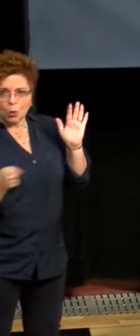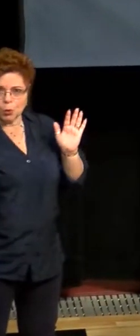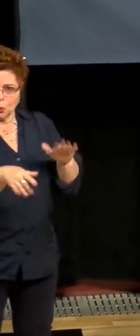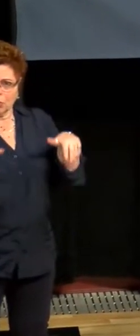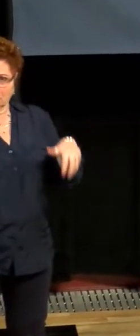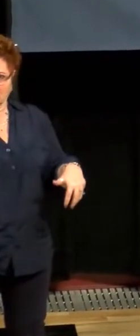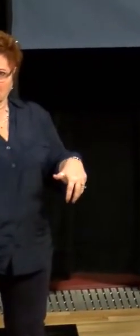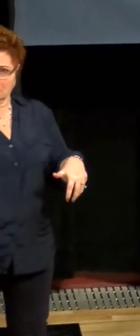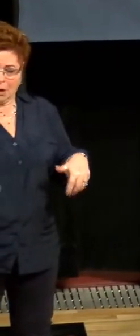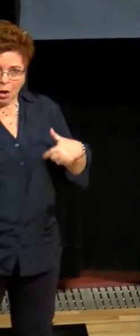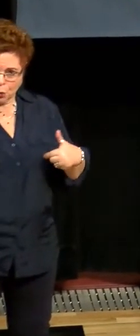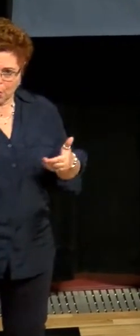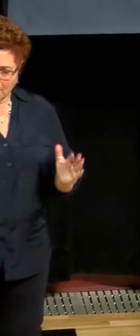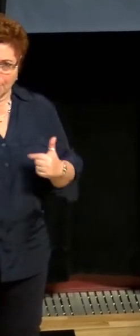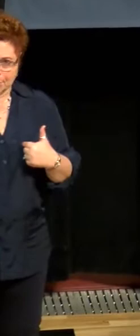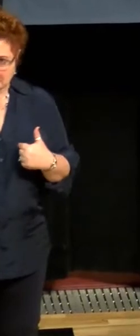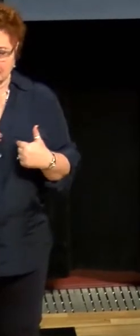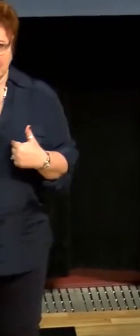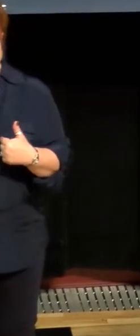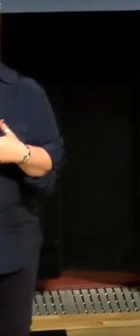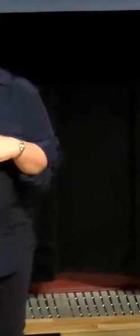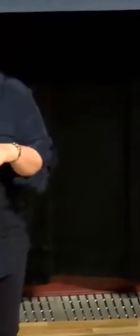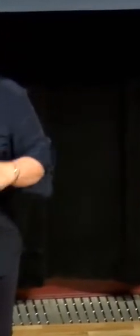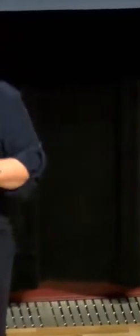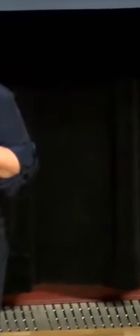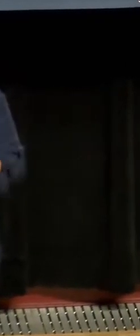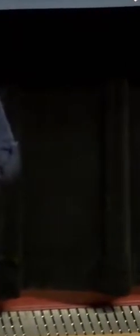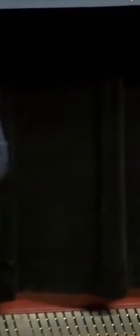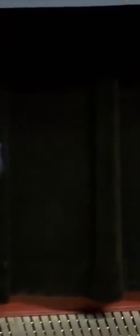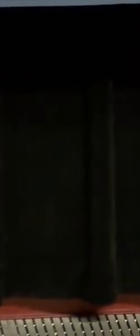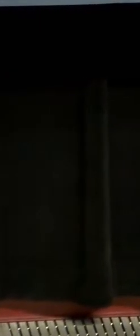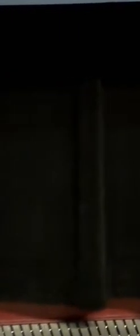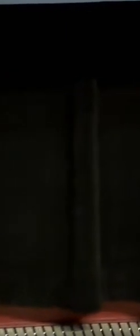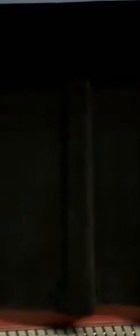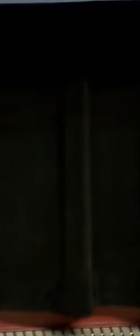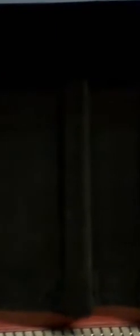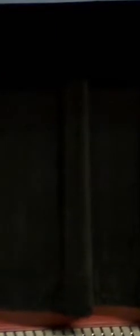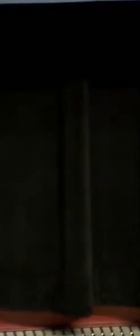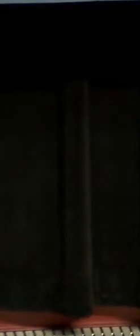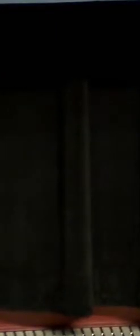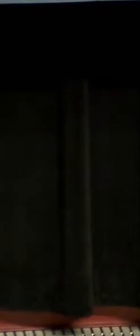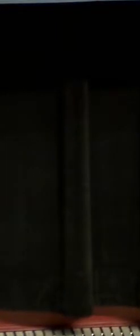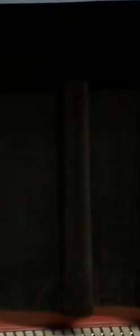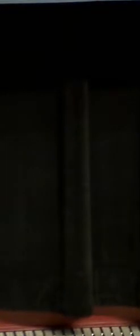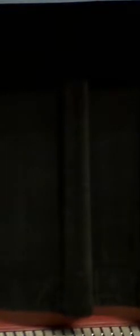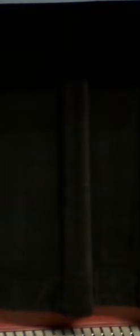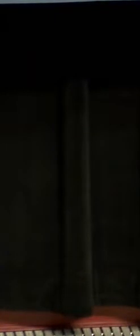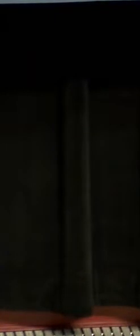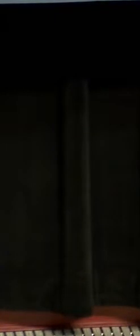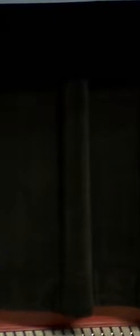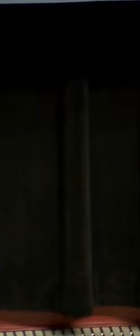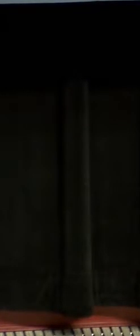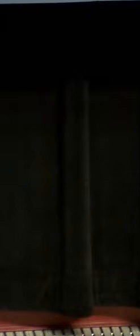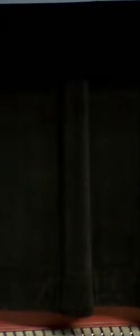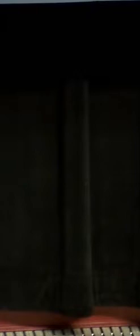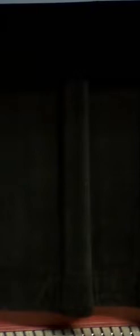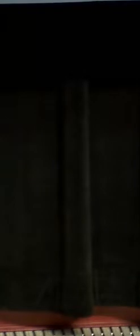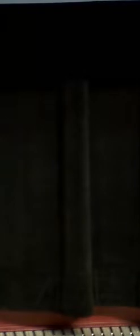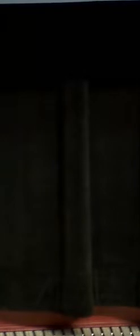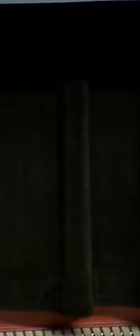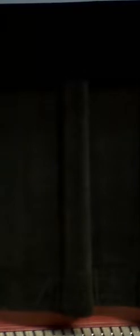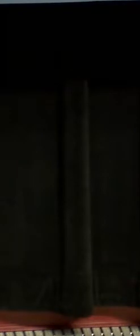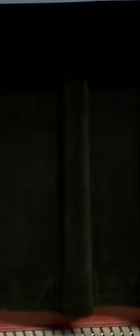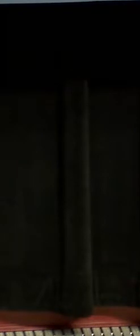And you allowed me and my kids to be living in a world which is an environmental disaster. Shame on you. And that's why we've